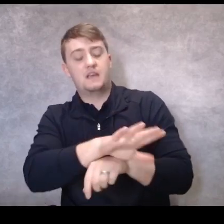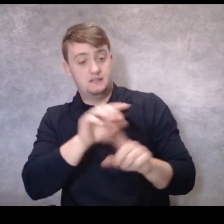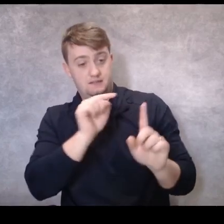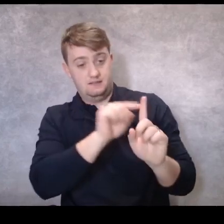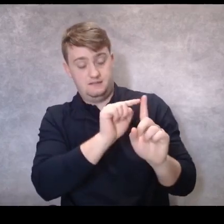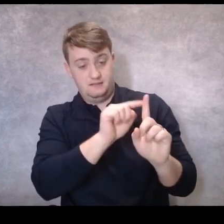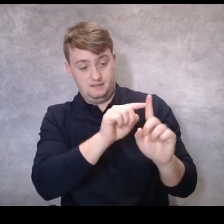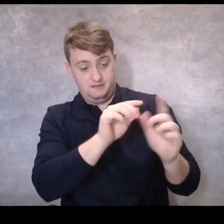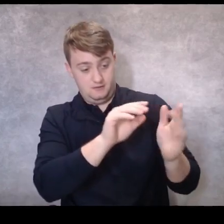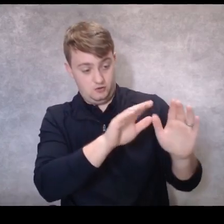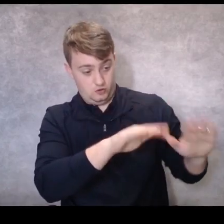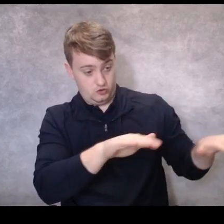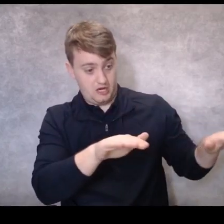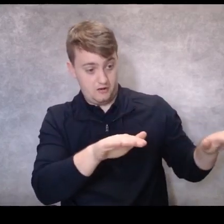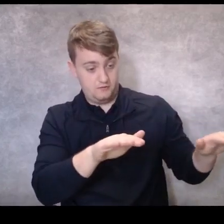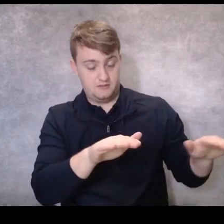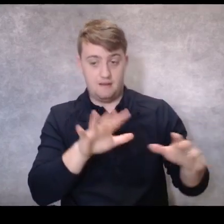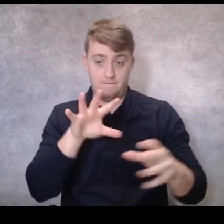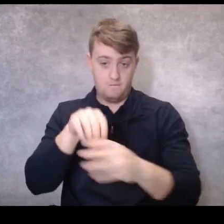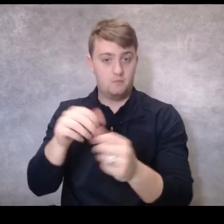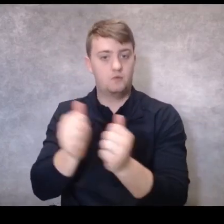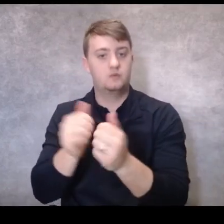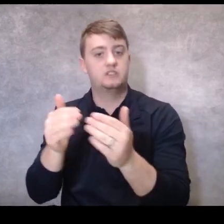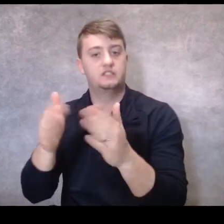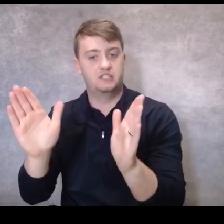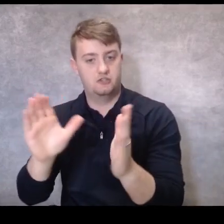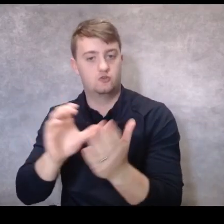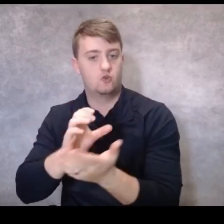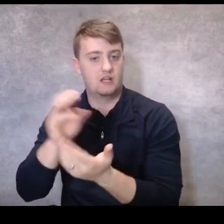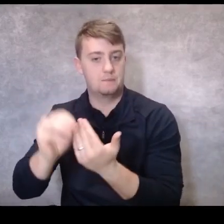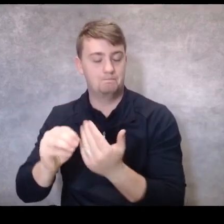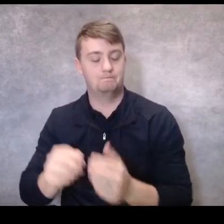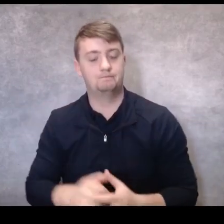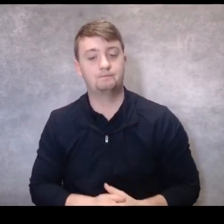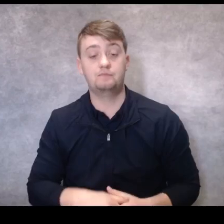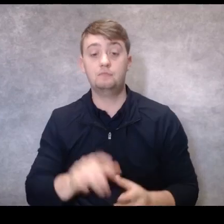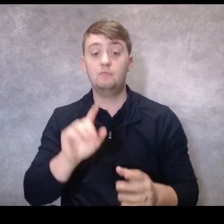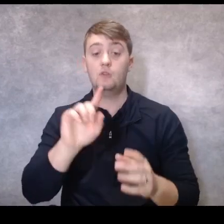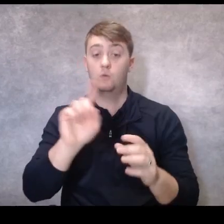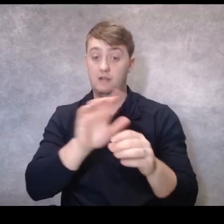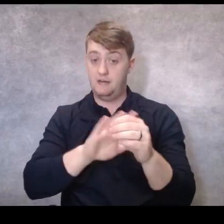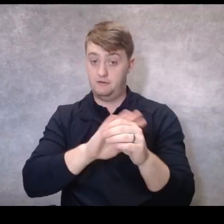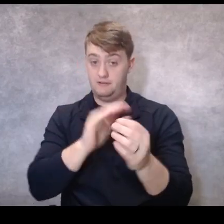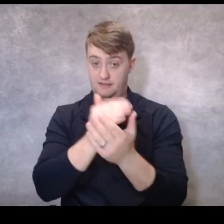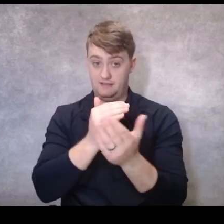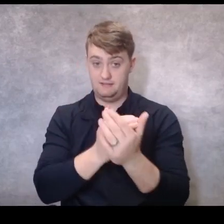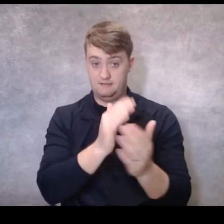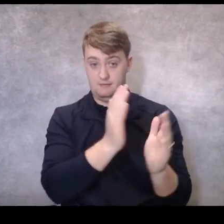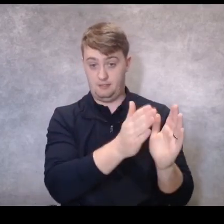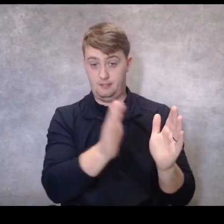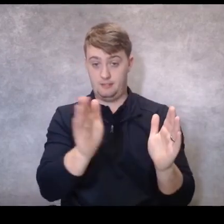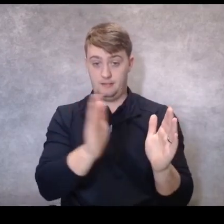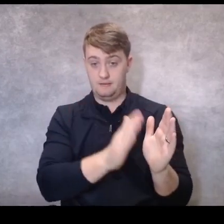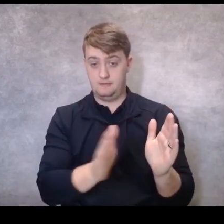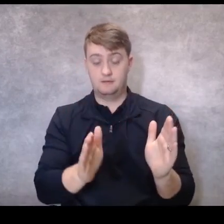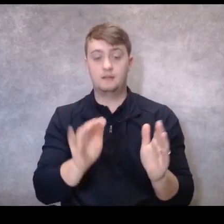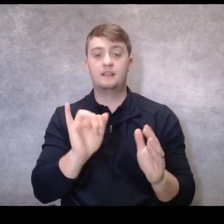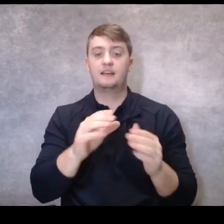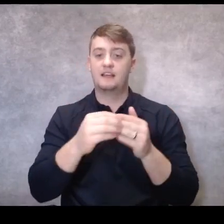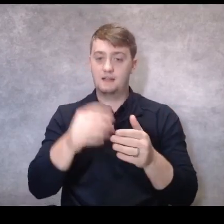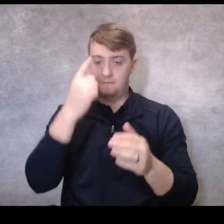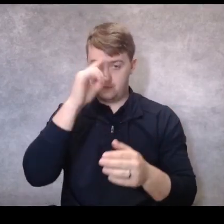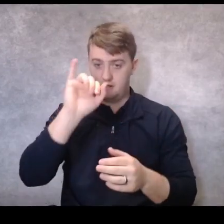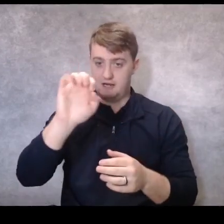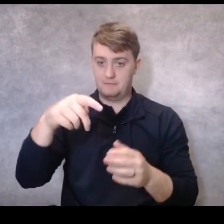adversely affects the child's involvement in the general curriculum. In the areas listed here, the Guidance for